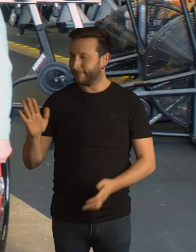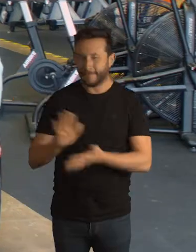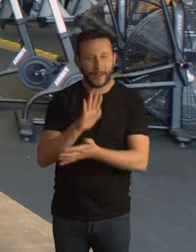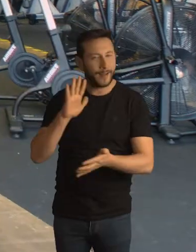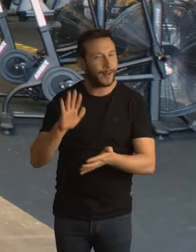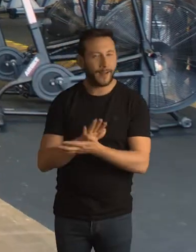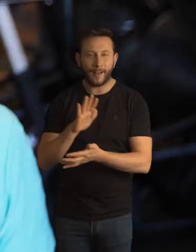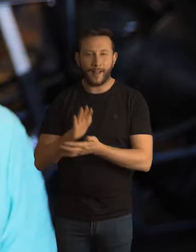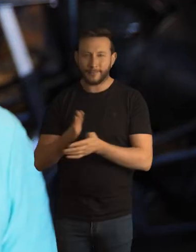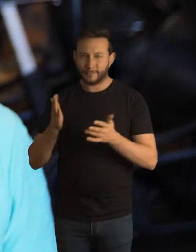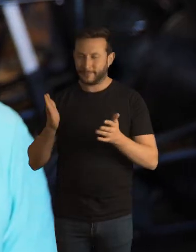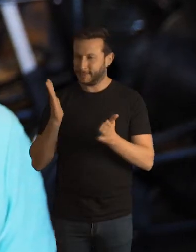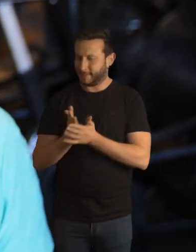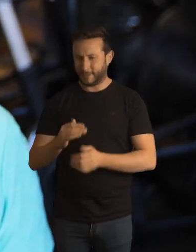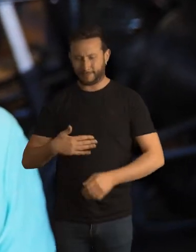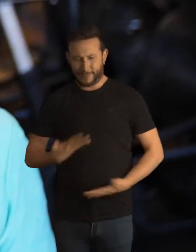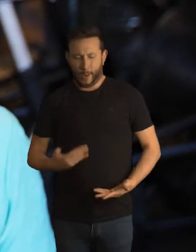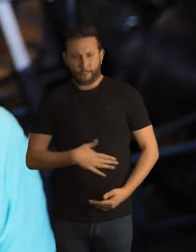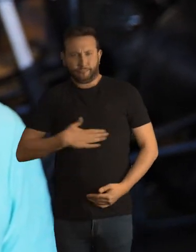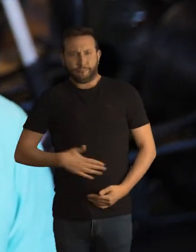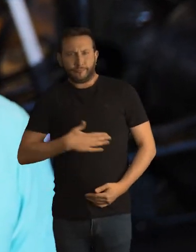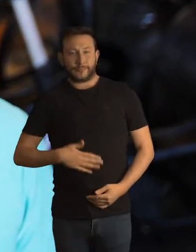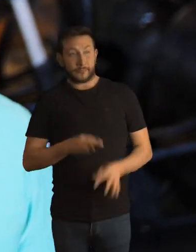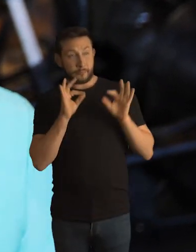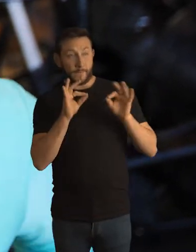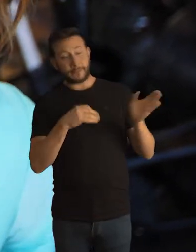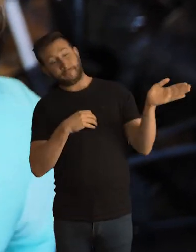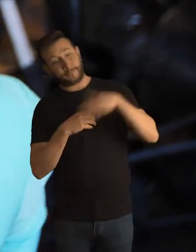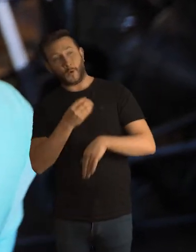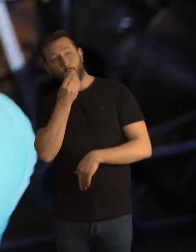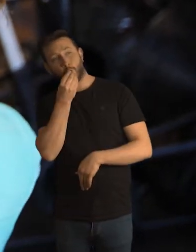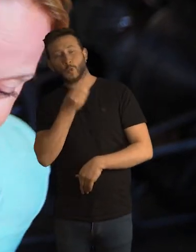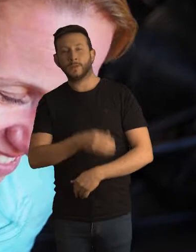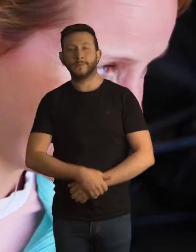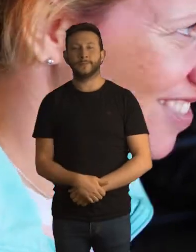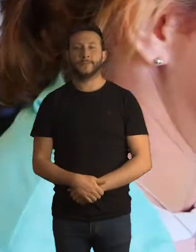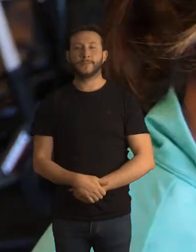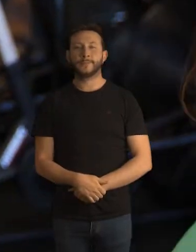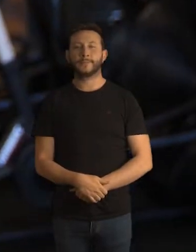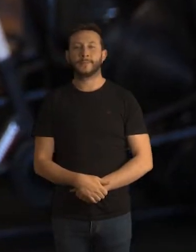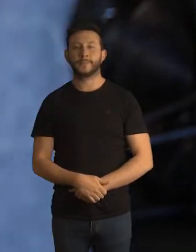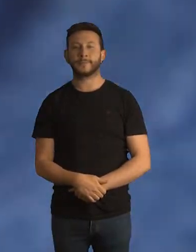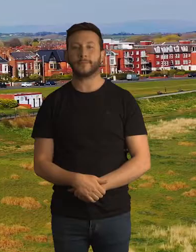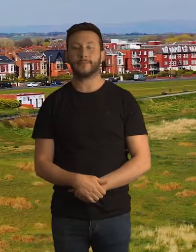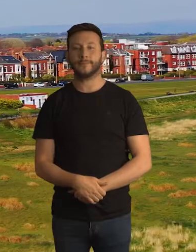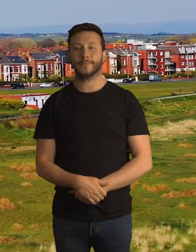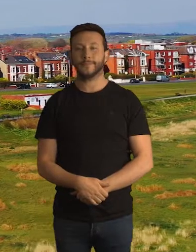That was really good fun. Totally made me work up an appetite. Perfect, let's go grab some food. Lovely.